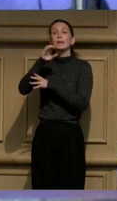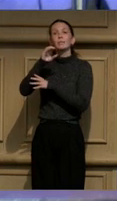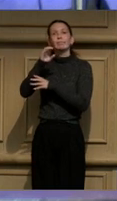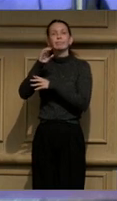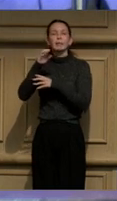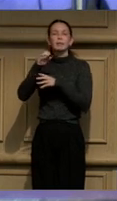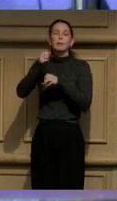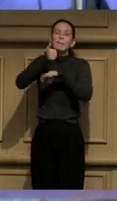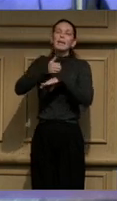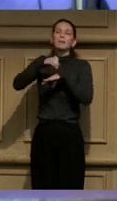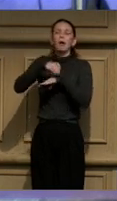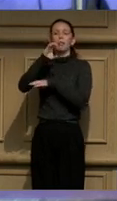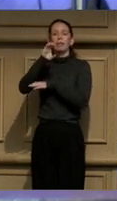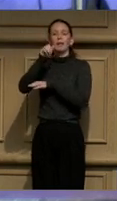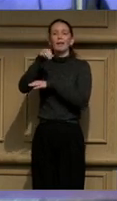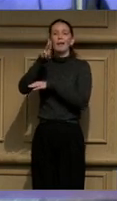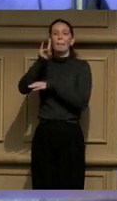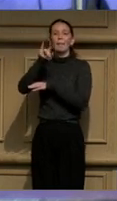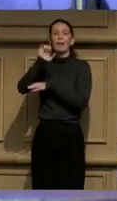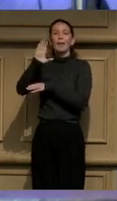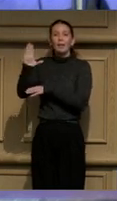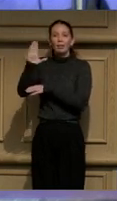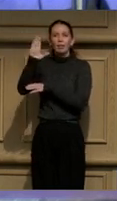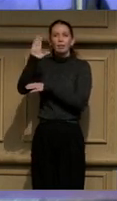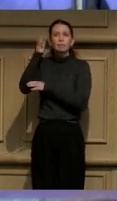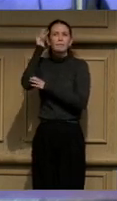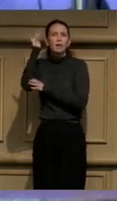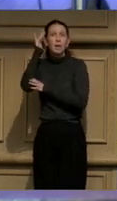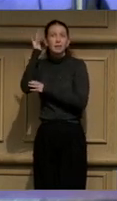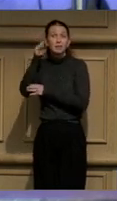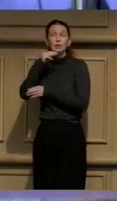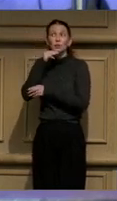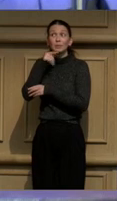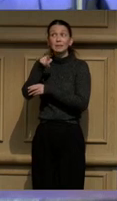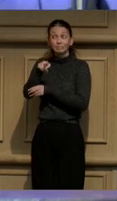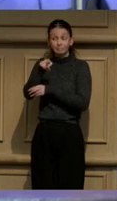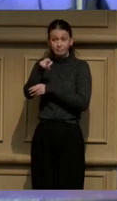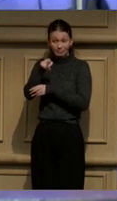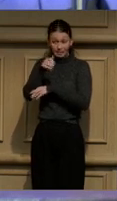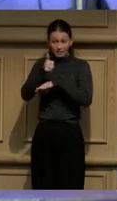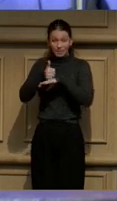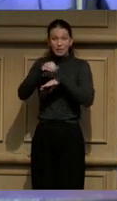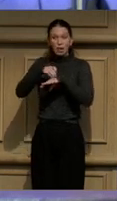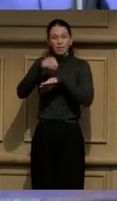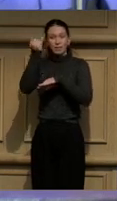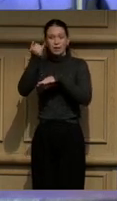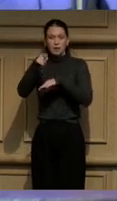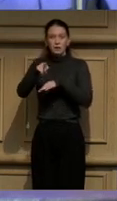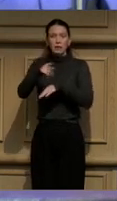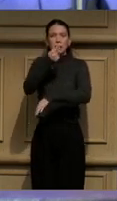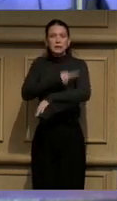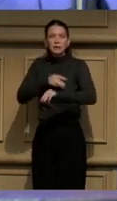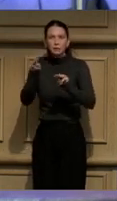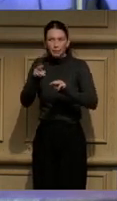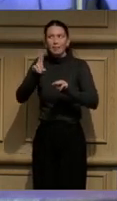philosophy, where there are communities in which disabled people can live independently in the community. And a whole